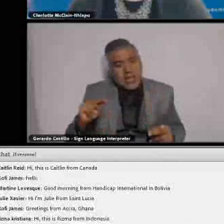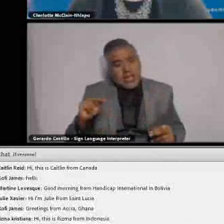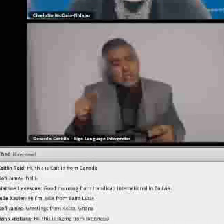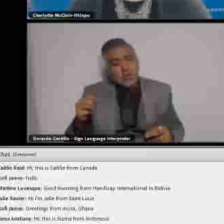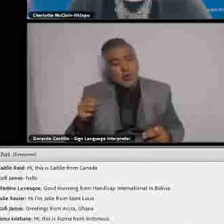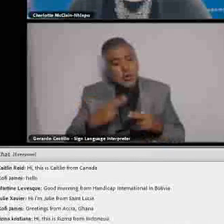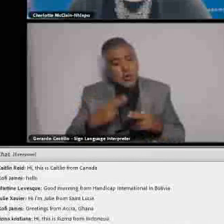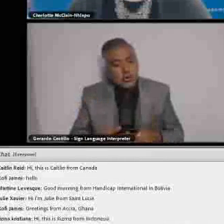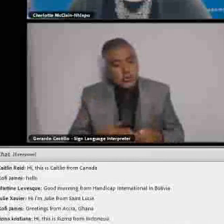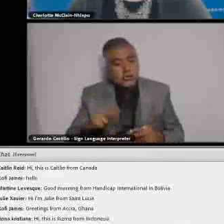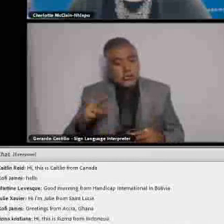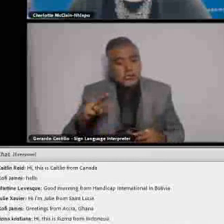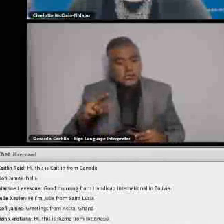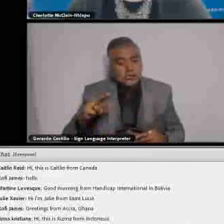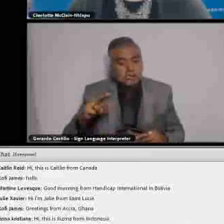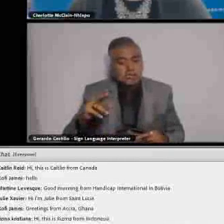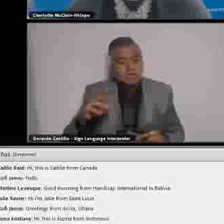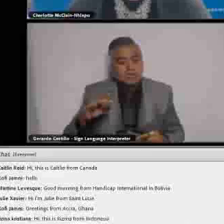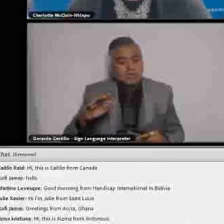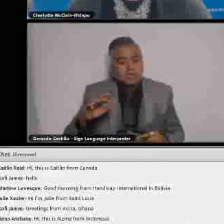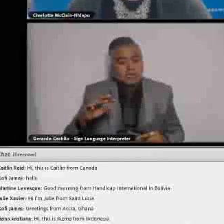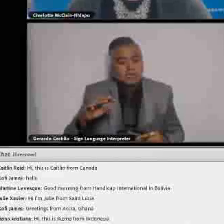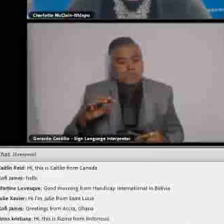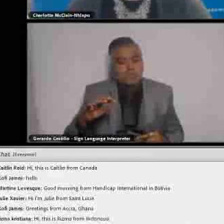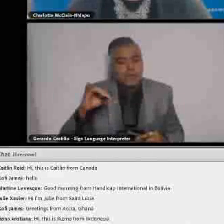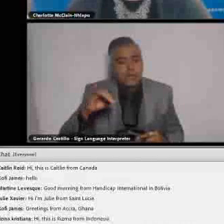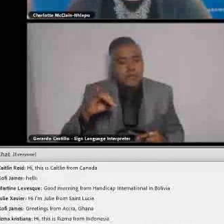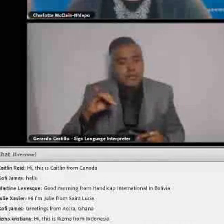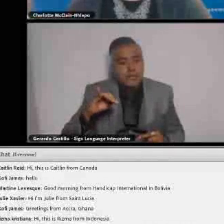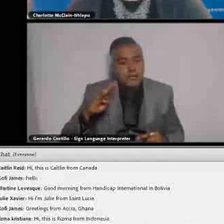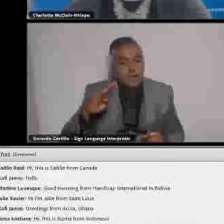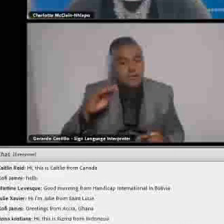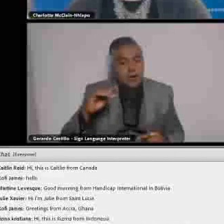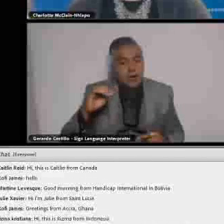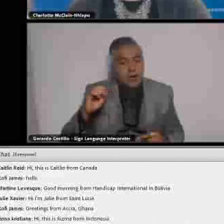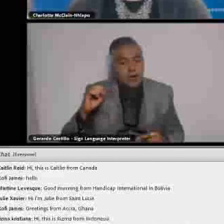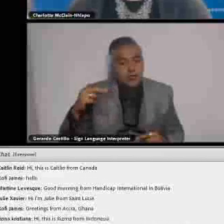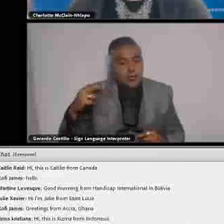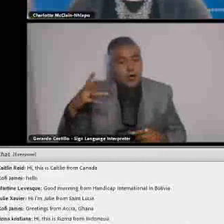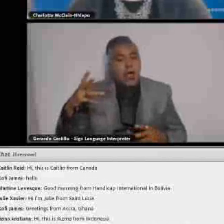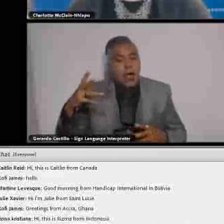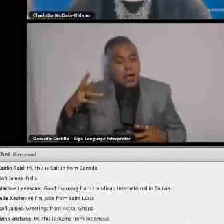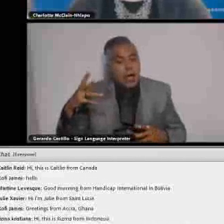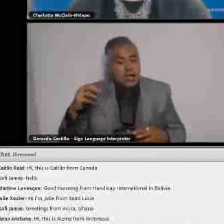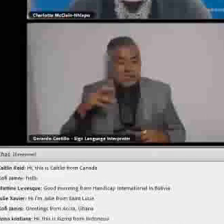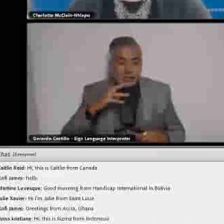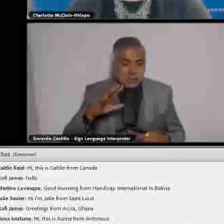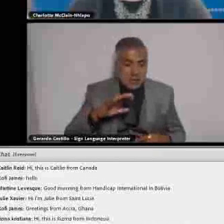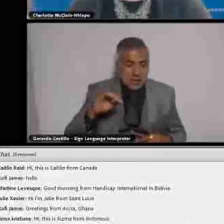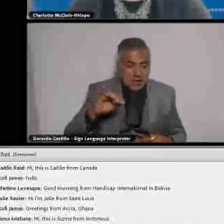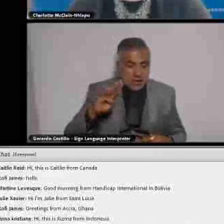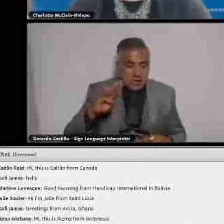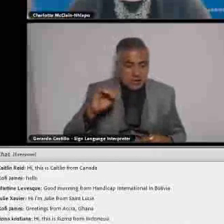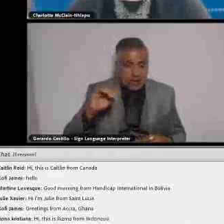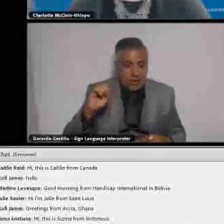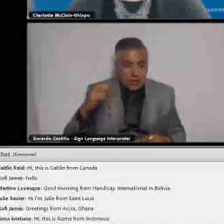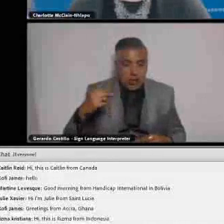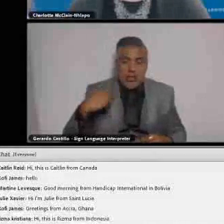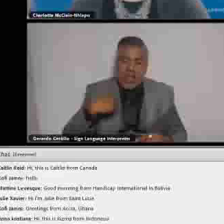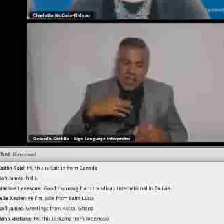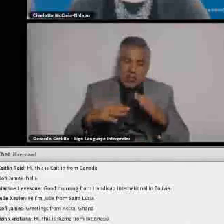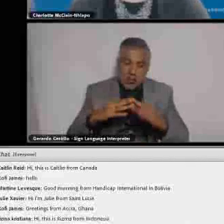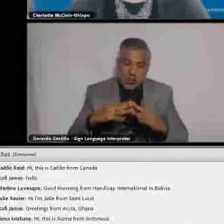that helped them and the whole community. They took about a year to facilitate community workshops and talked about what